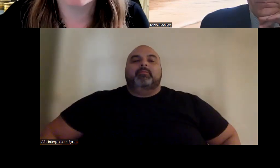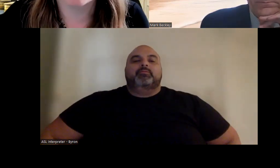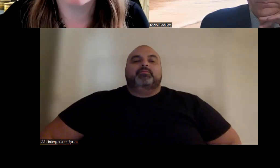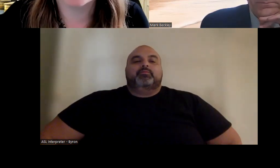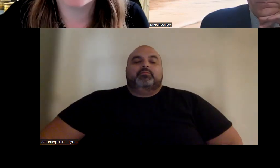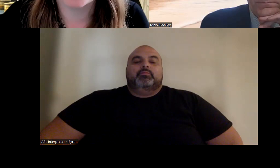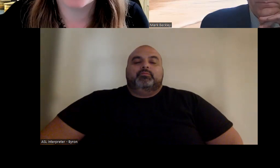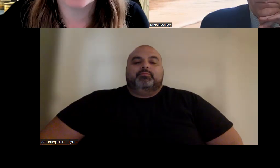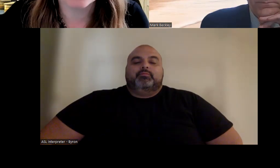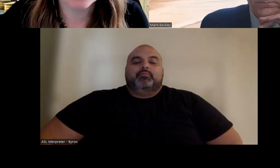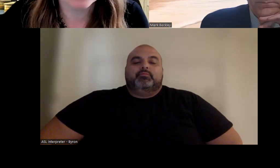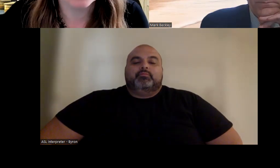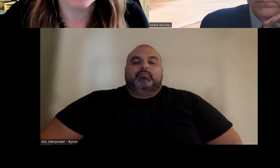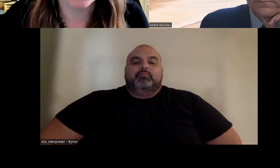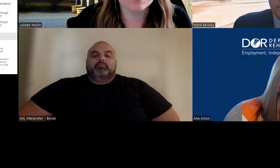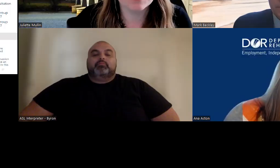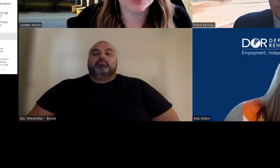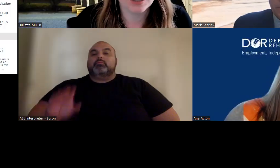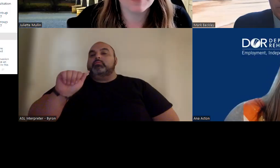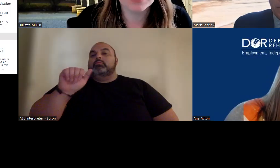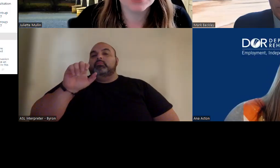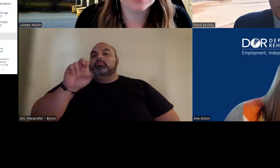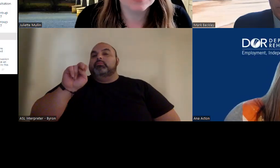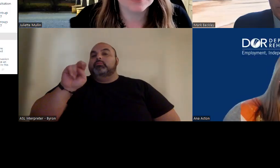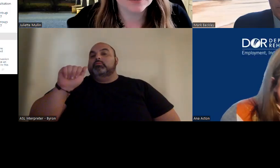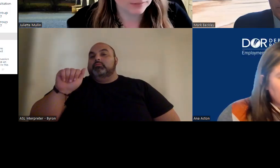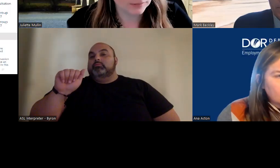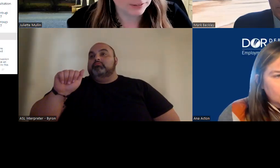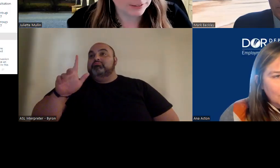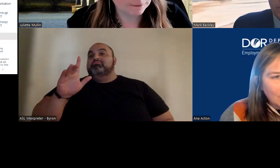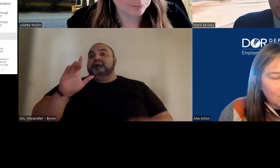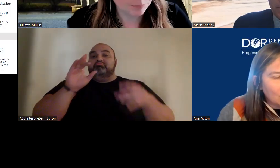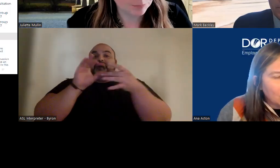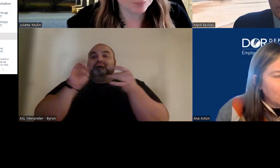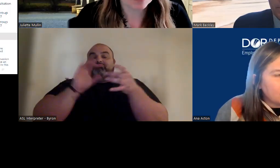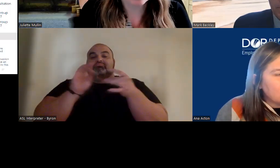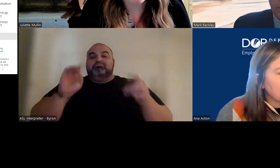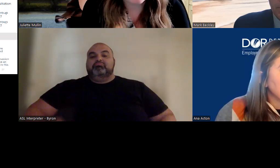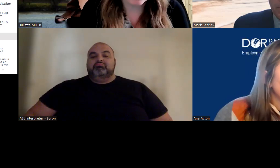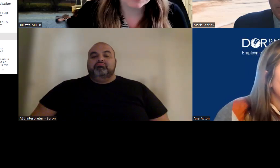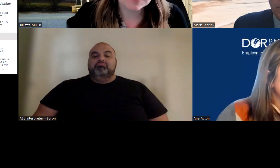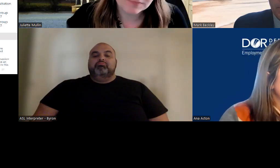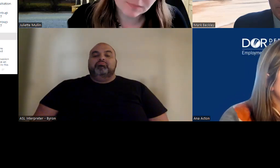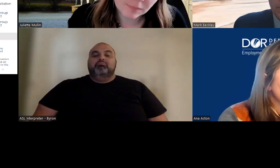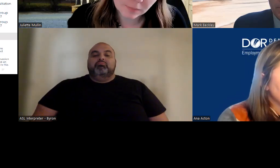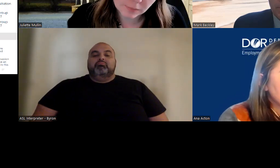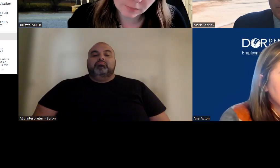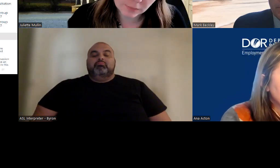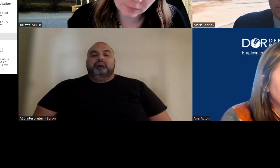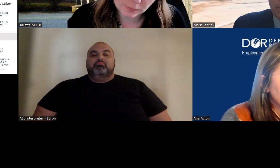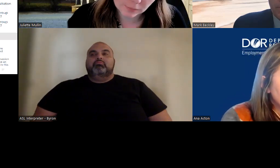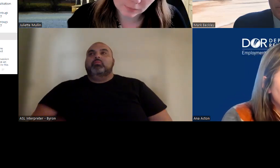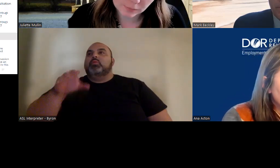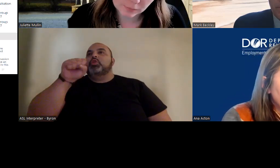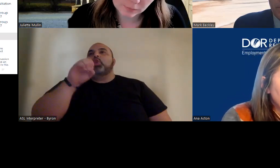I will invite Anna Acton to comment. Thank you. Good afternoon. So just